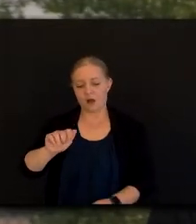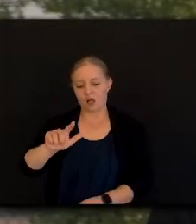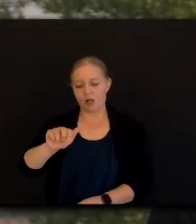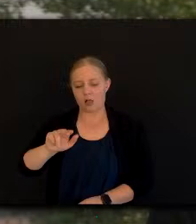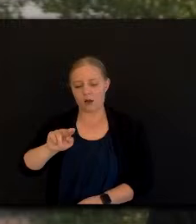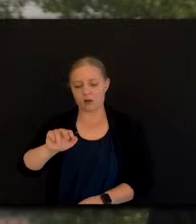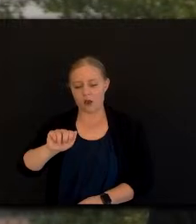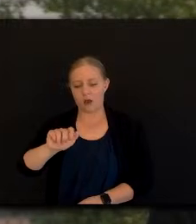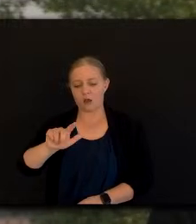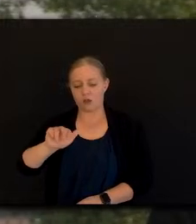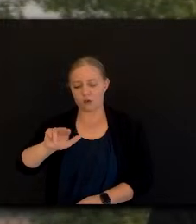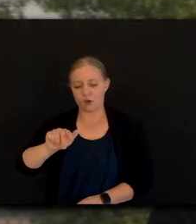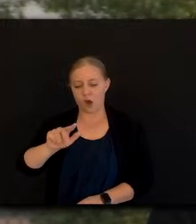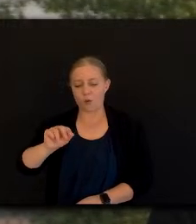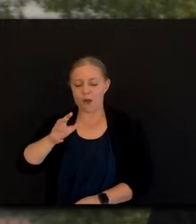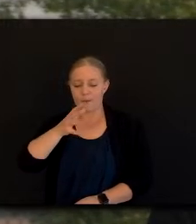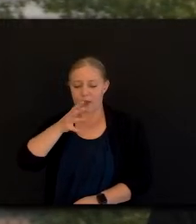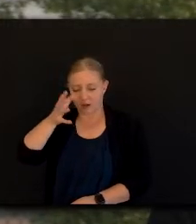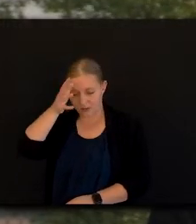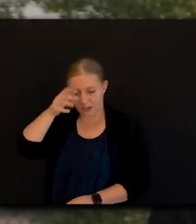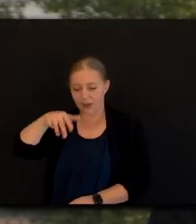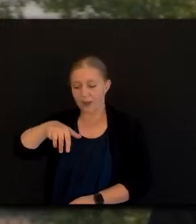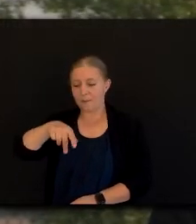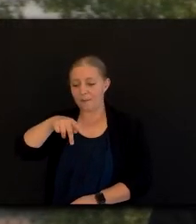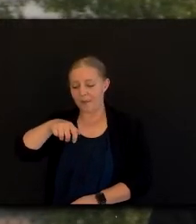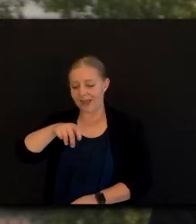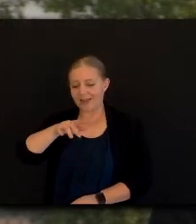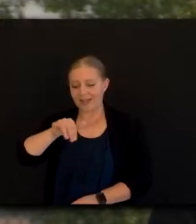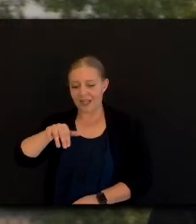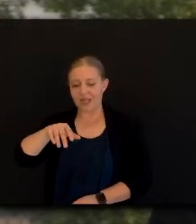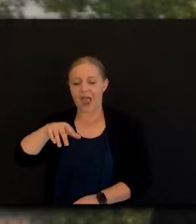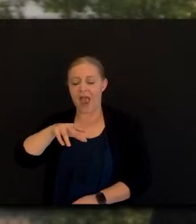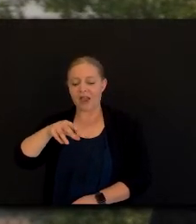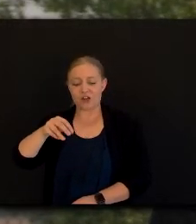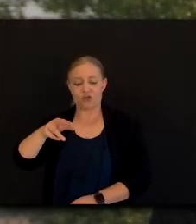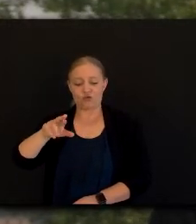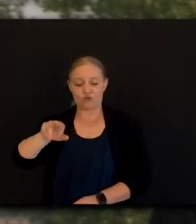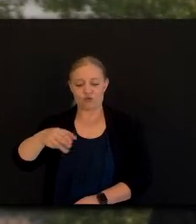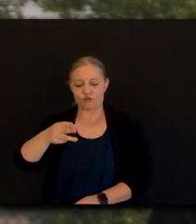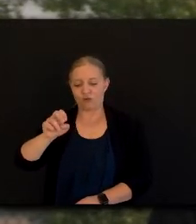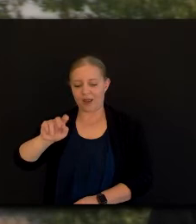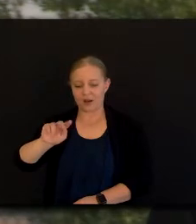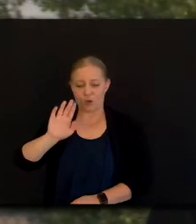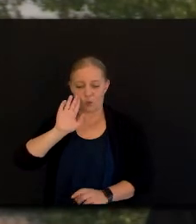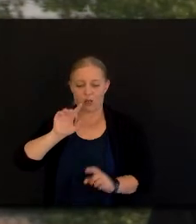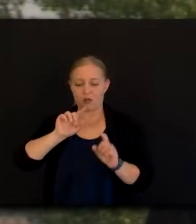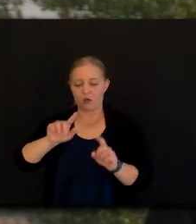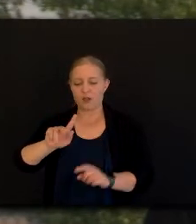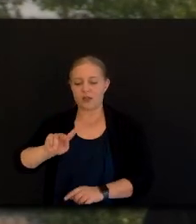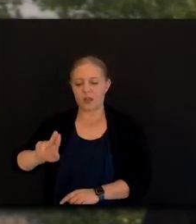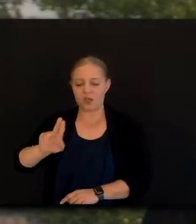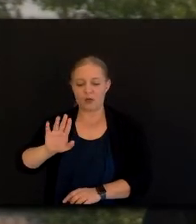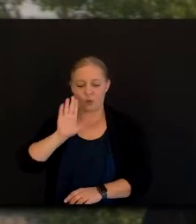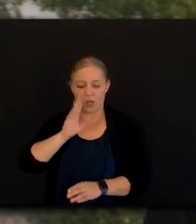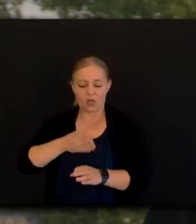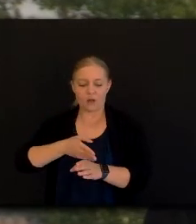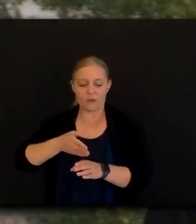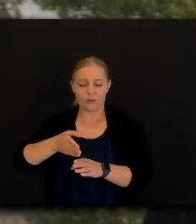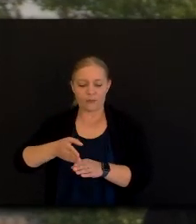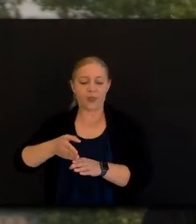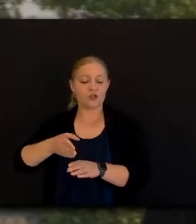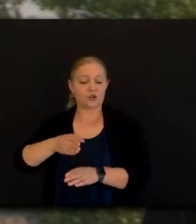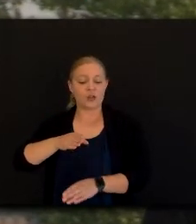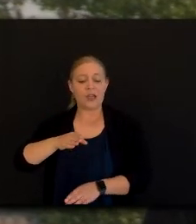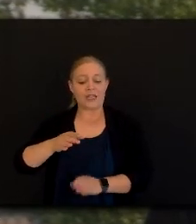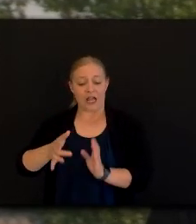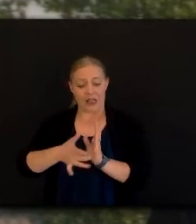Alana's parents are Patty and Rhett Schmalzried-Lugo. Alana will attend the University of Kansas and major in electrical engineering with a minor in